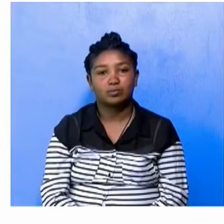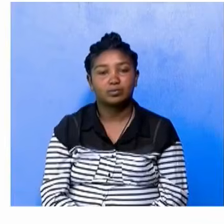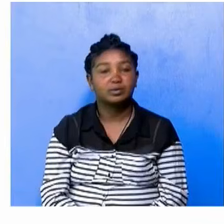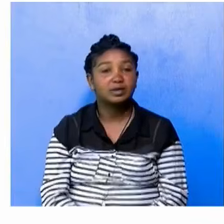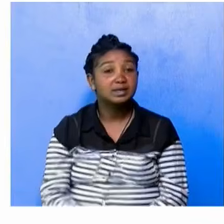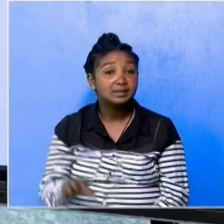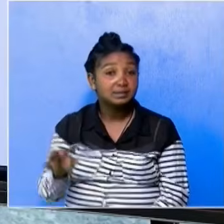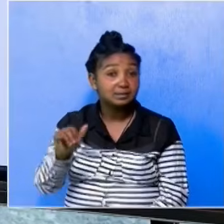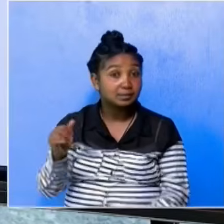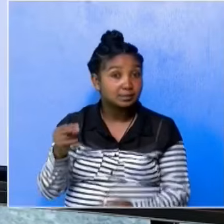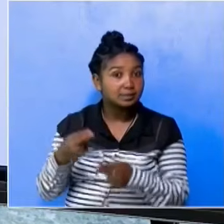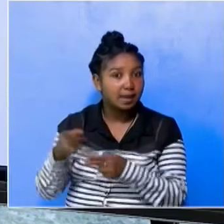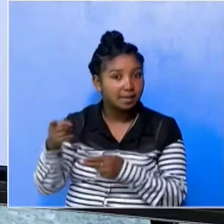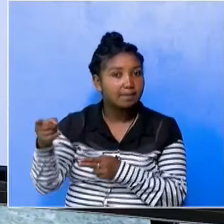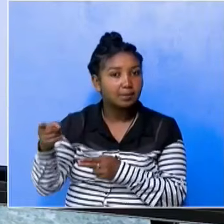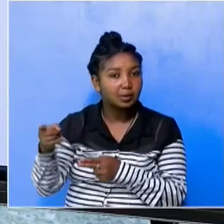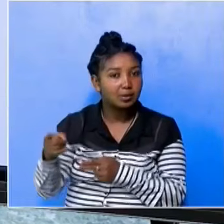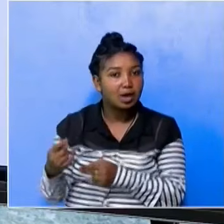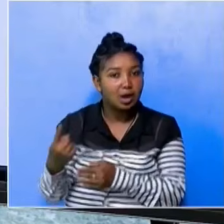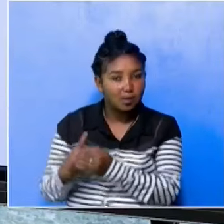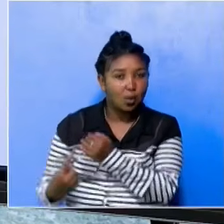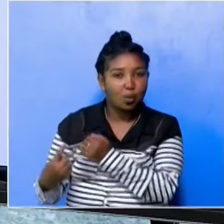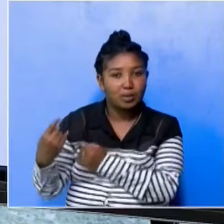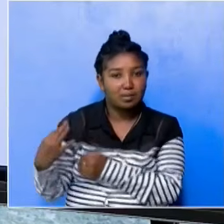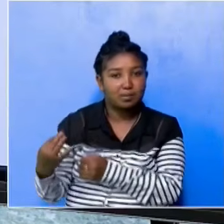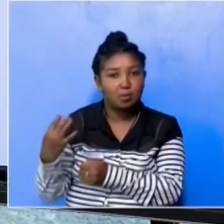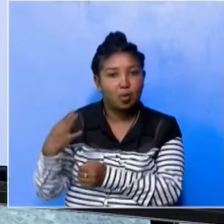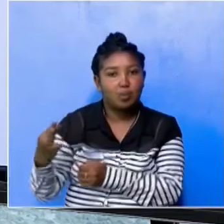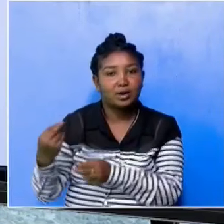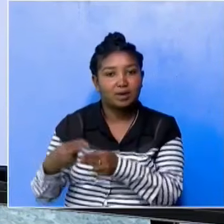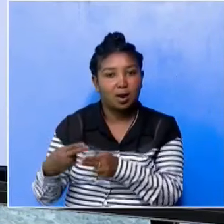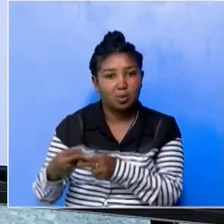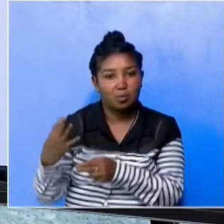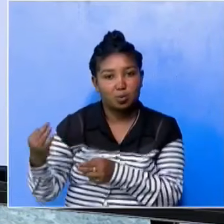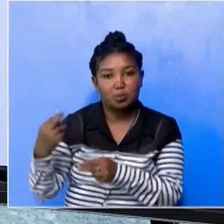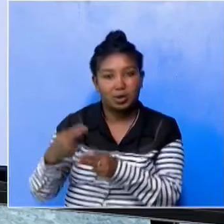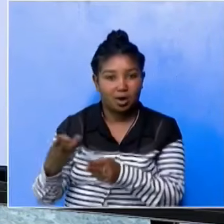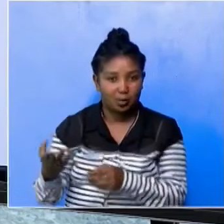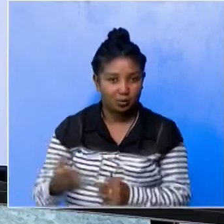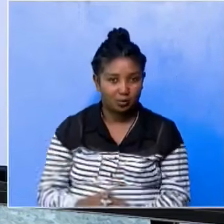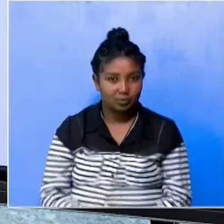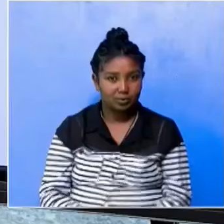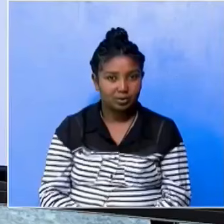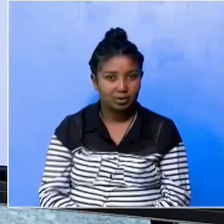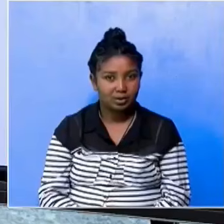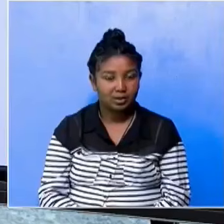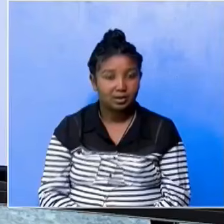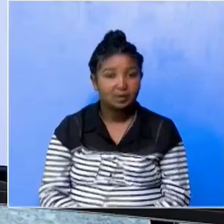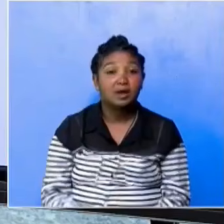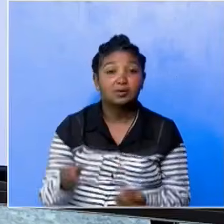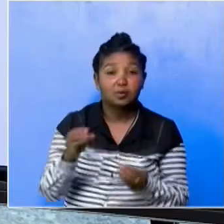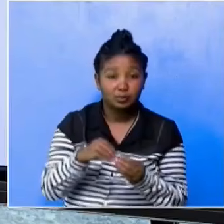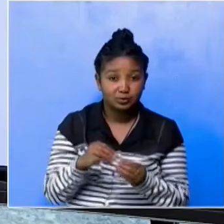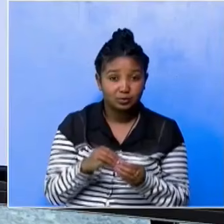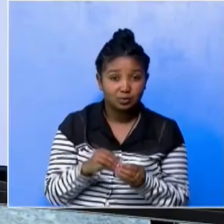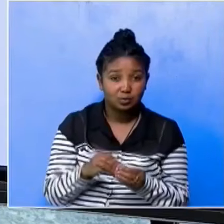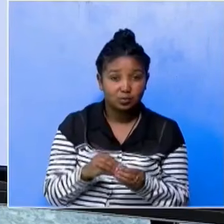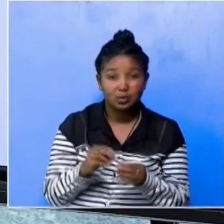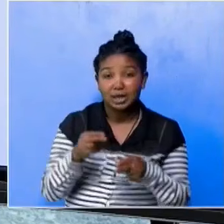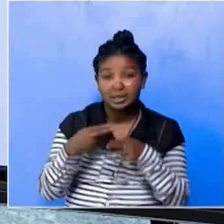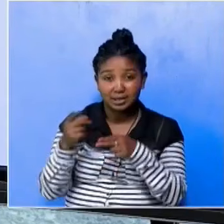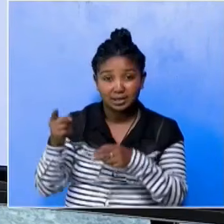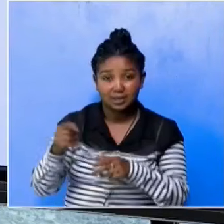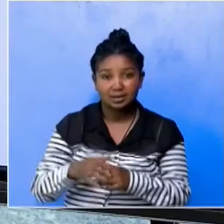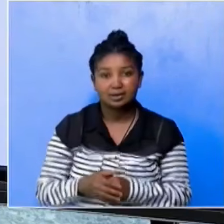just these are proper noun because they are a specific name. And also we can say